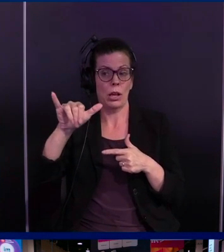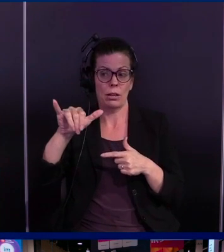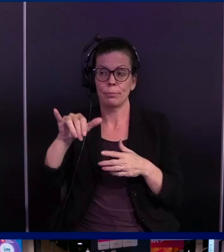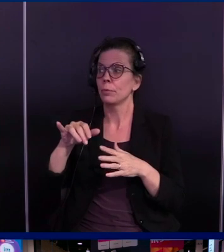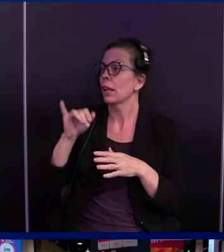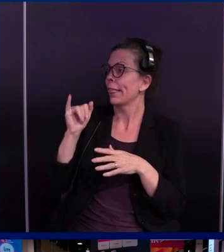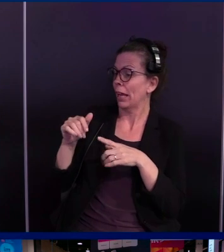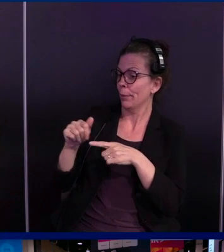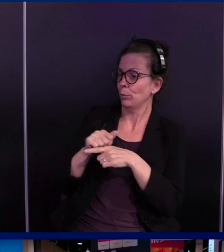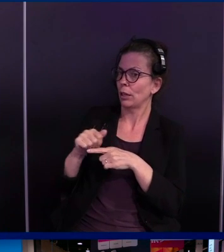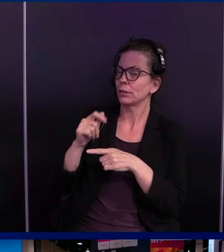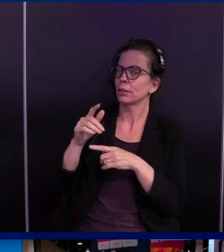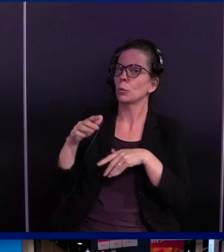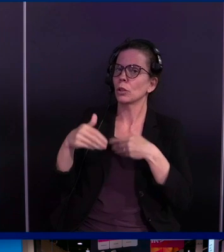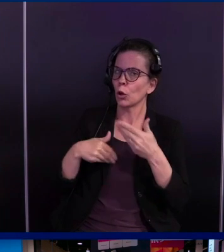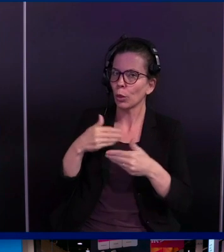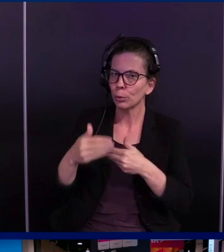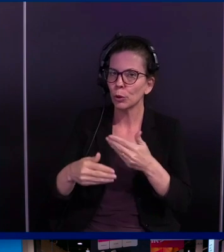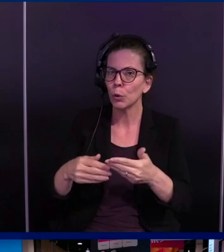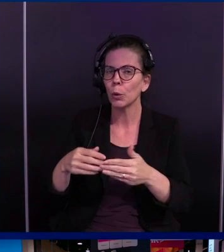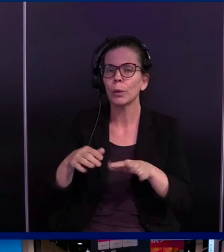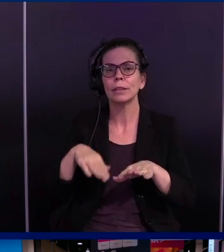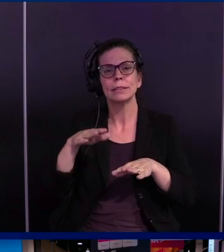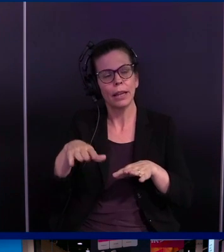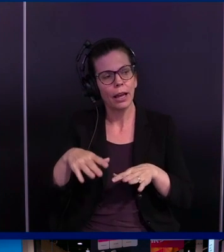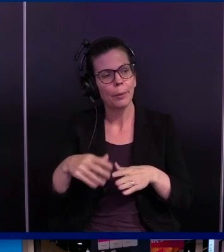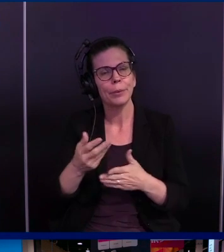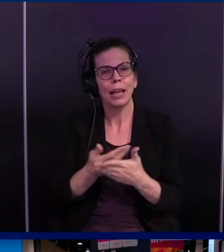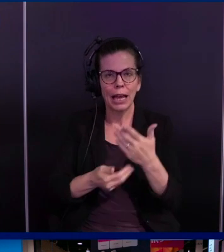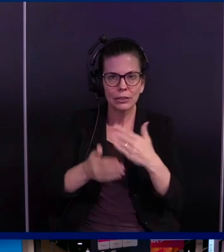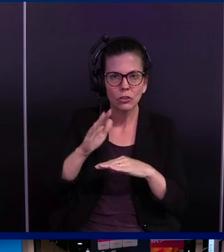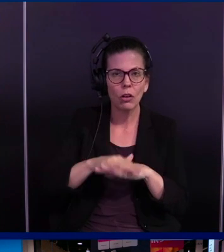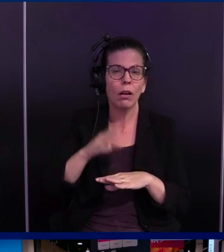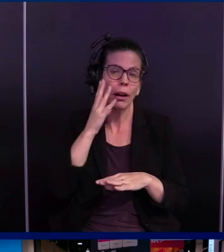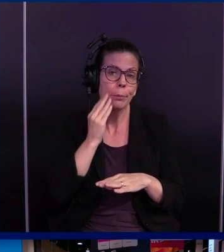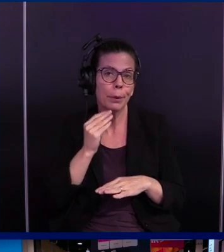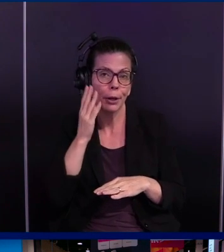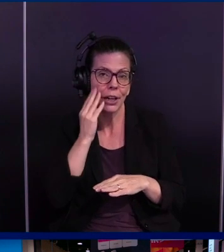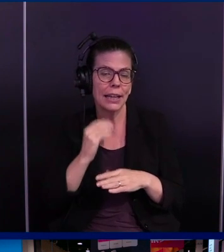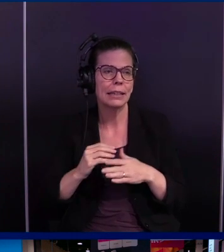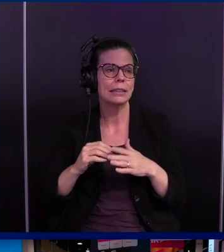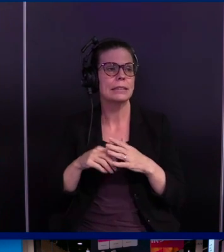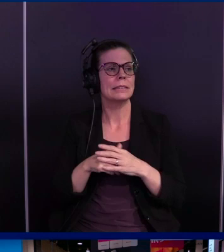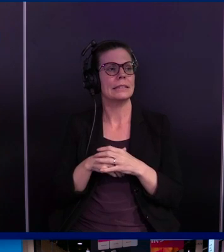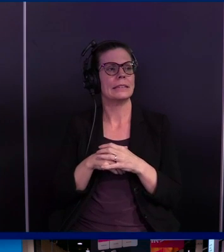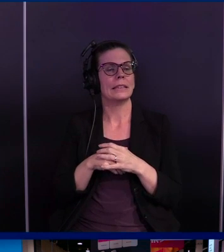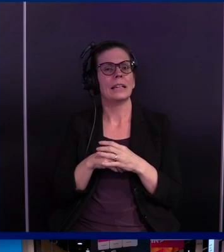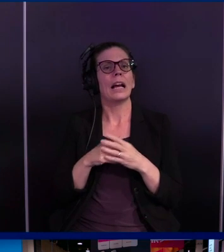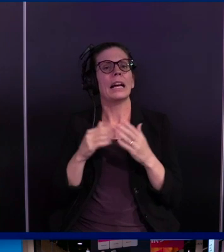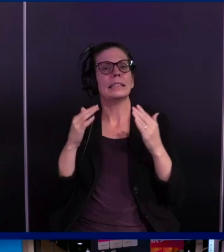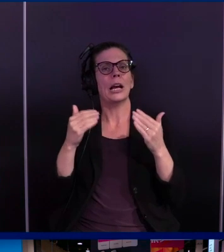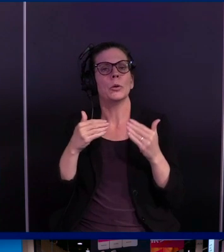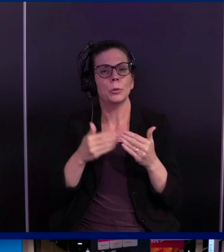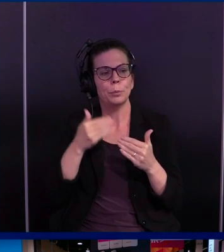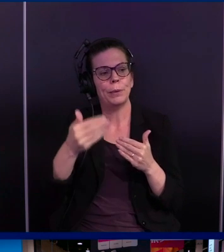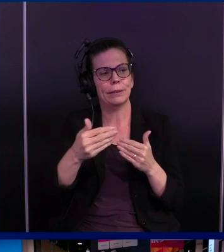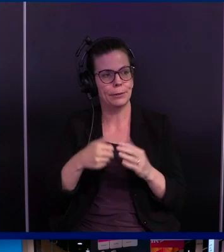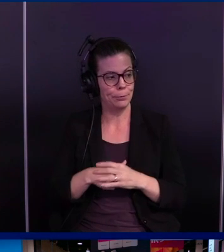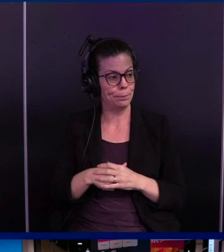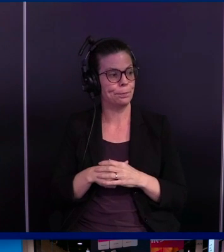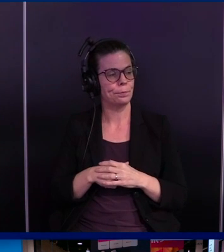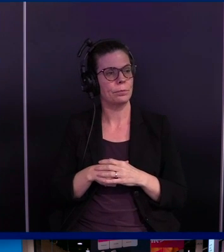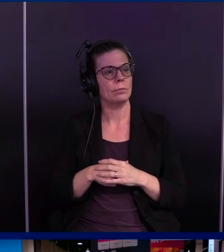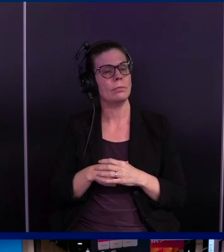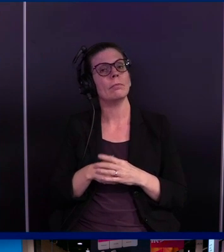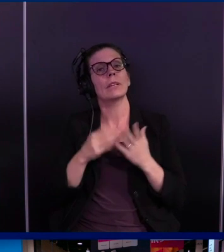this practice is going to walk you through the steps, give you some hands-on experience, and let's move forward to the next step here.